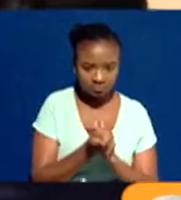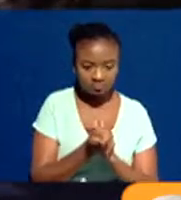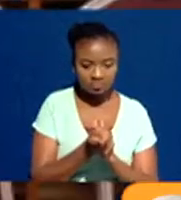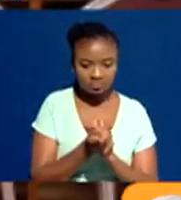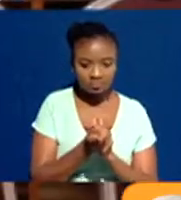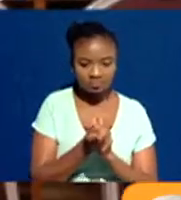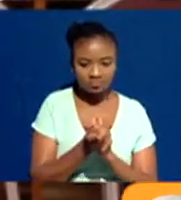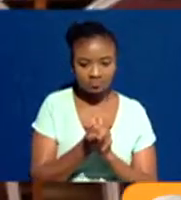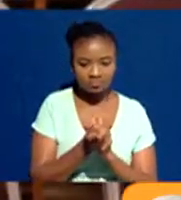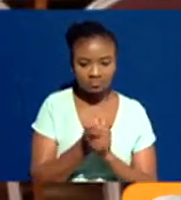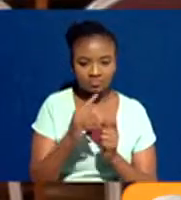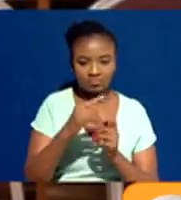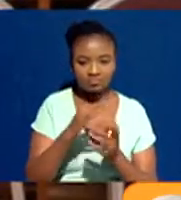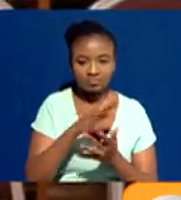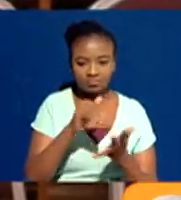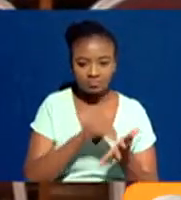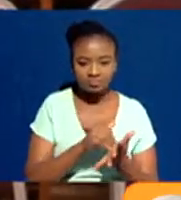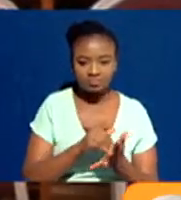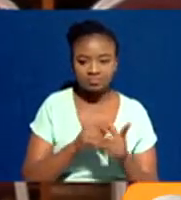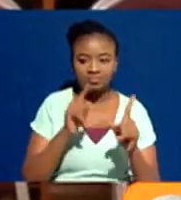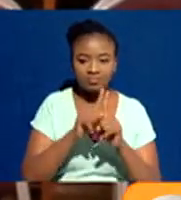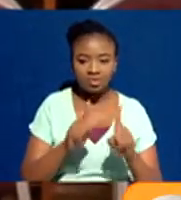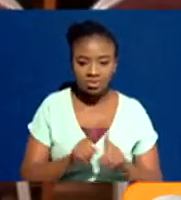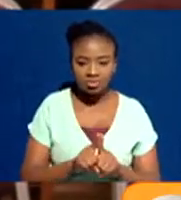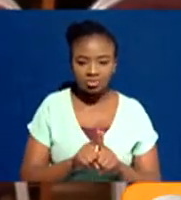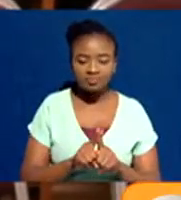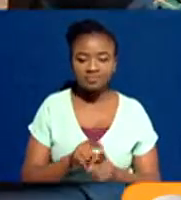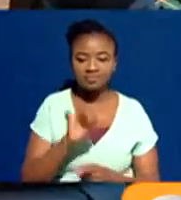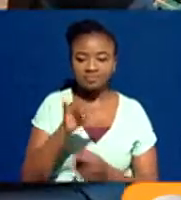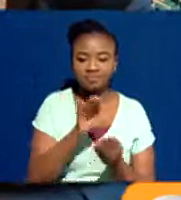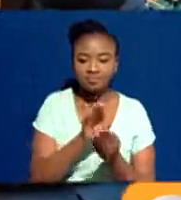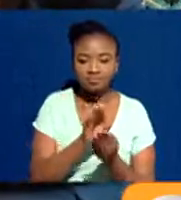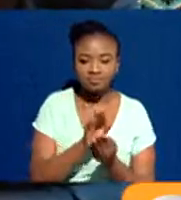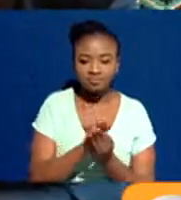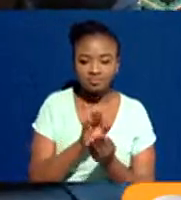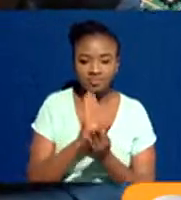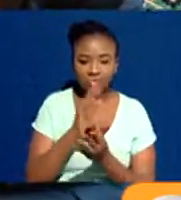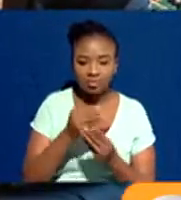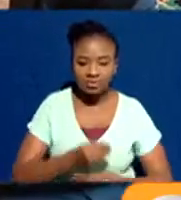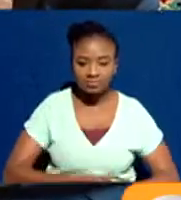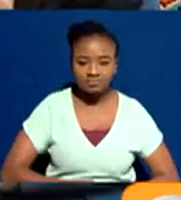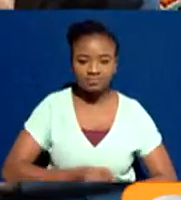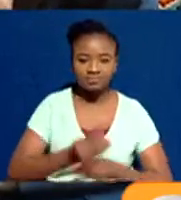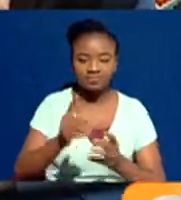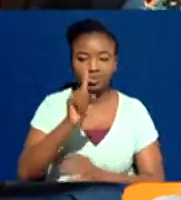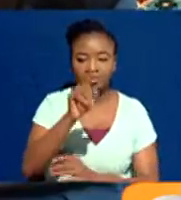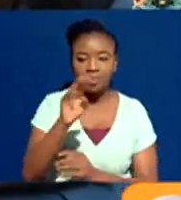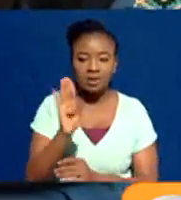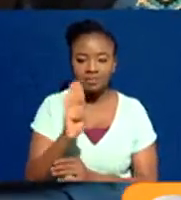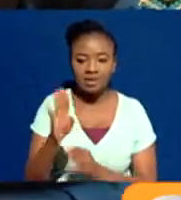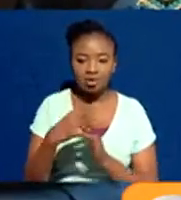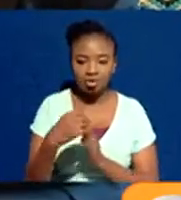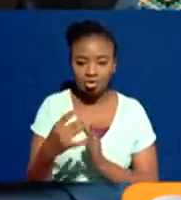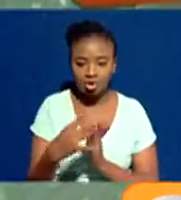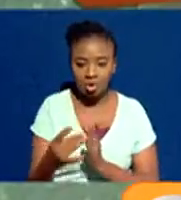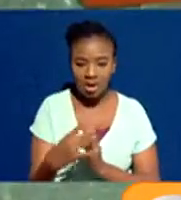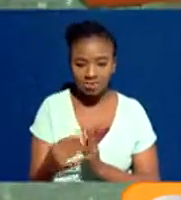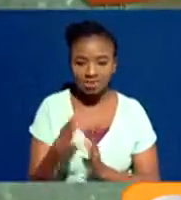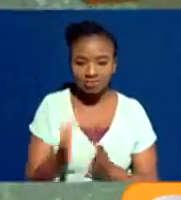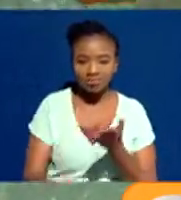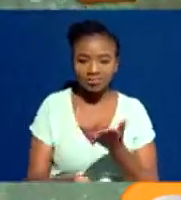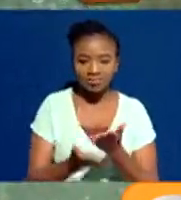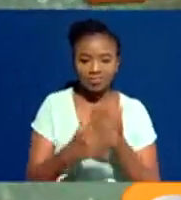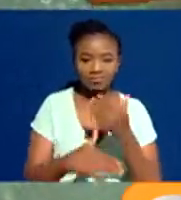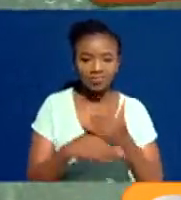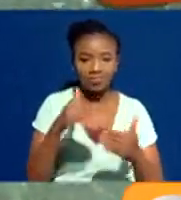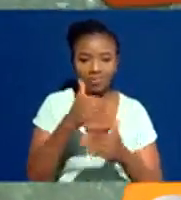Adaptation Facility. Under this, Afrexim Bank will roll out a $1 billion facility towards building